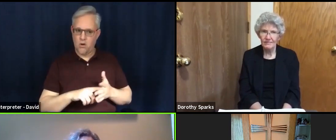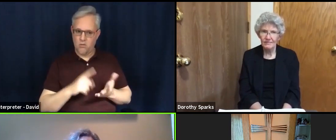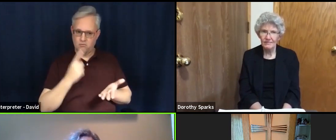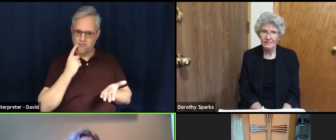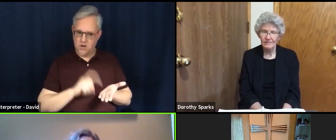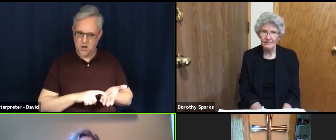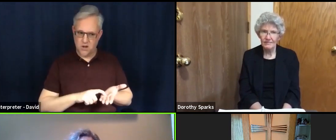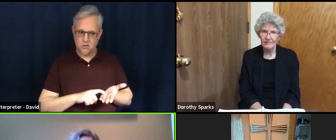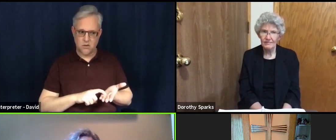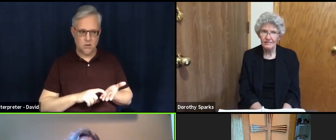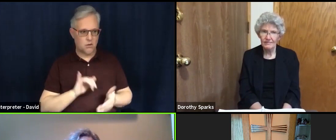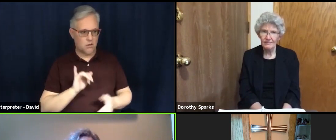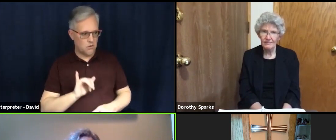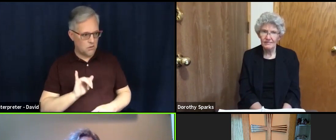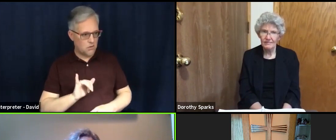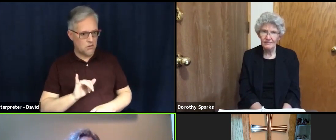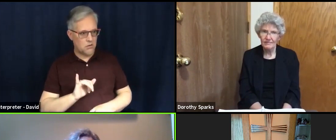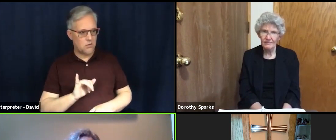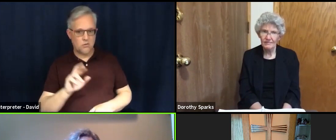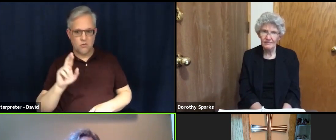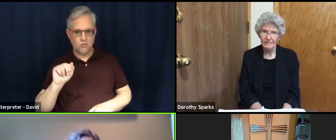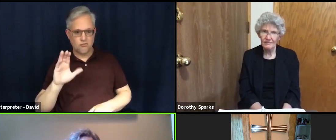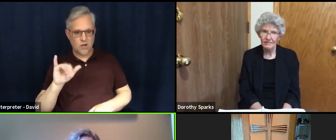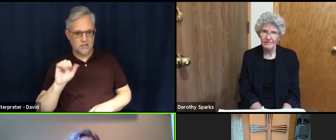influences us.